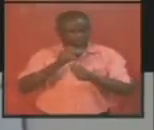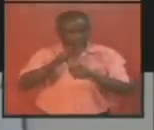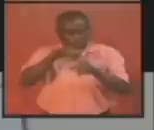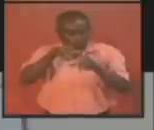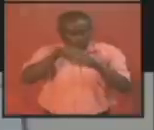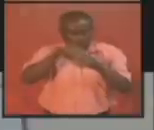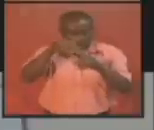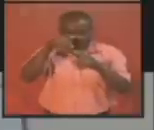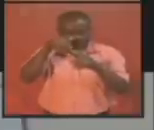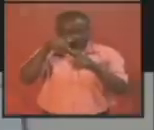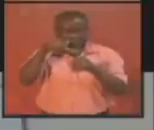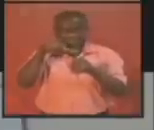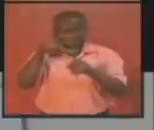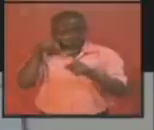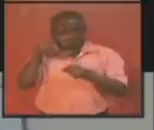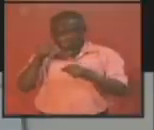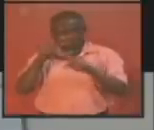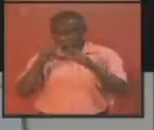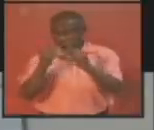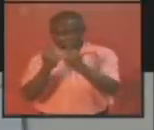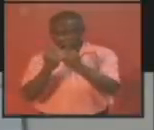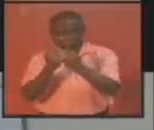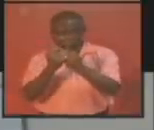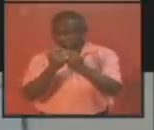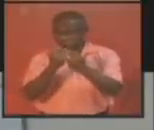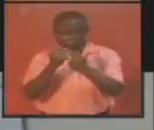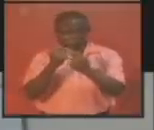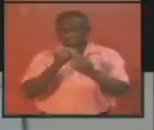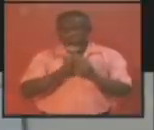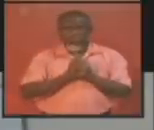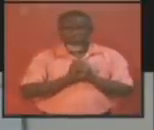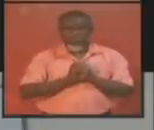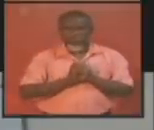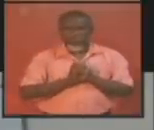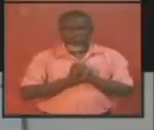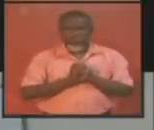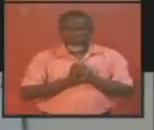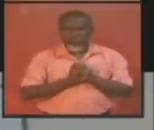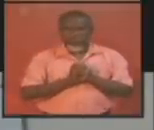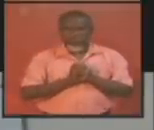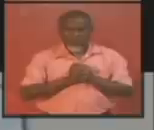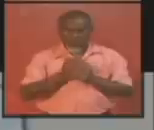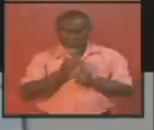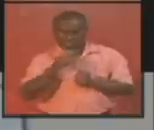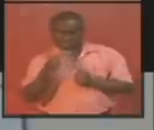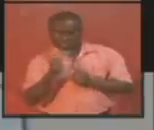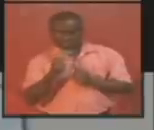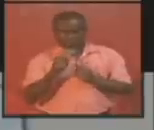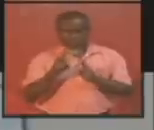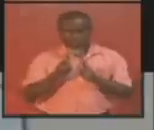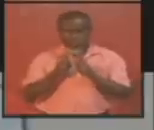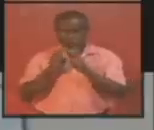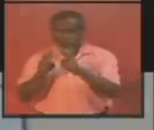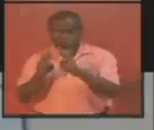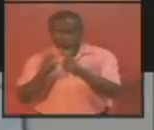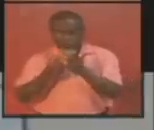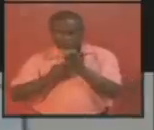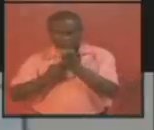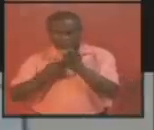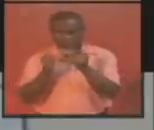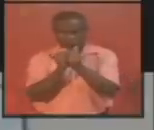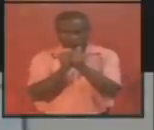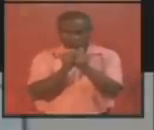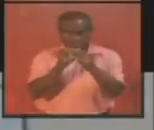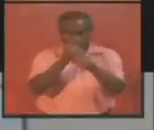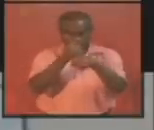about extra, the one that you're talking about approaching the manufacturer itself? So that's the first question. And the